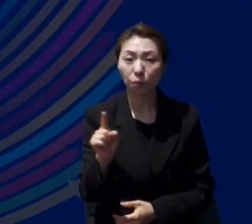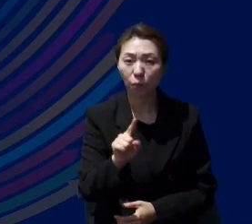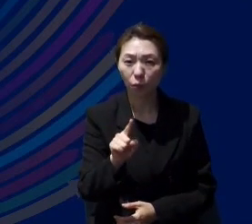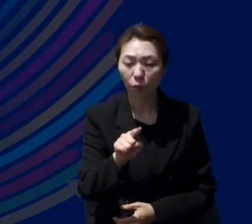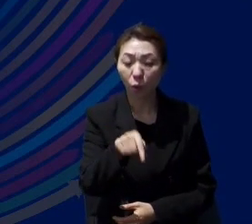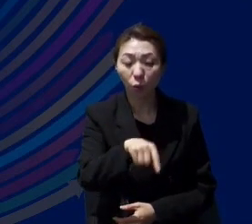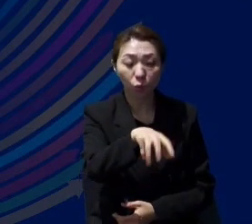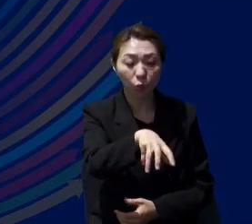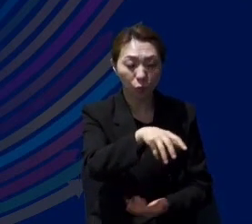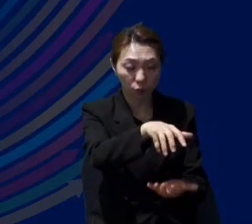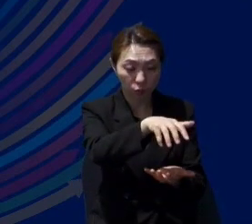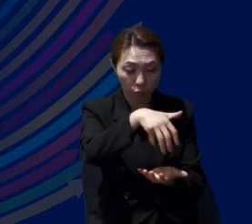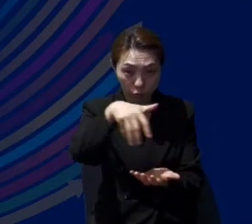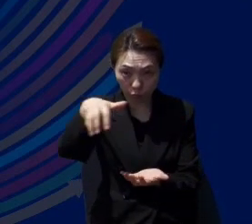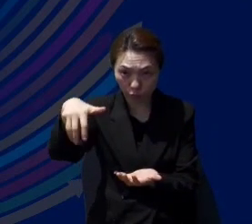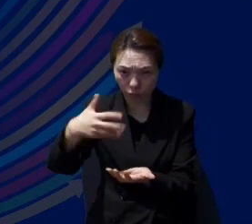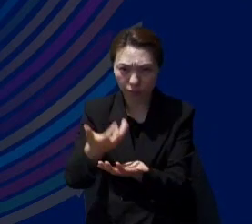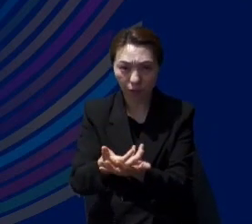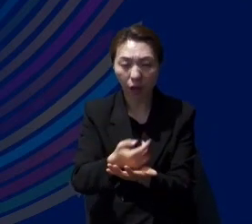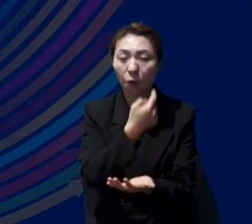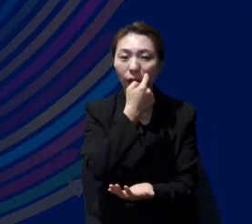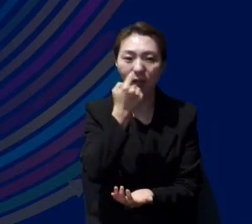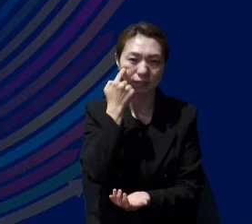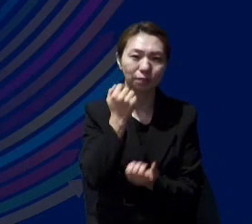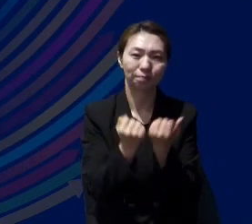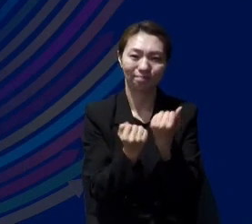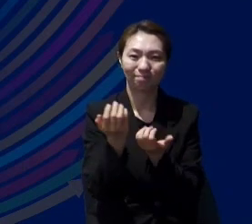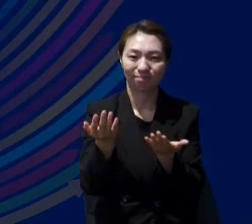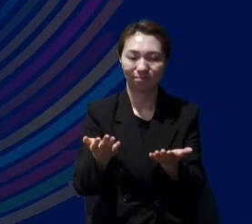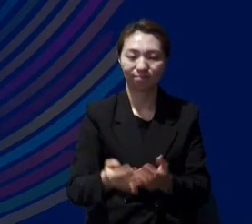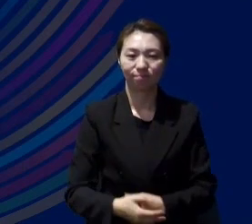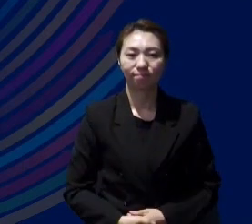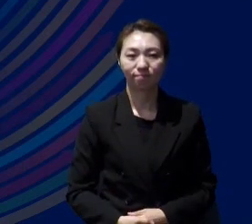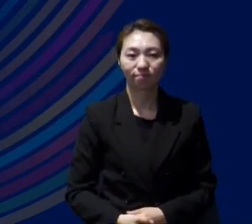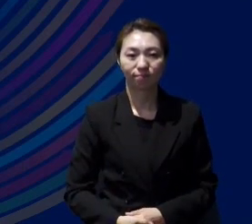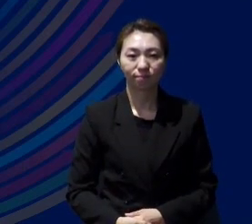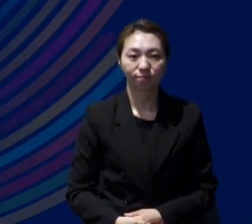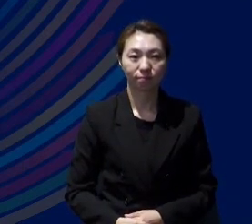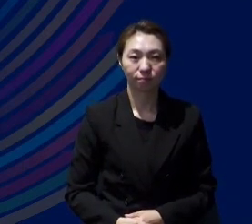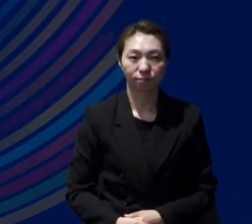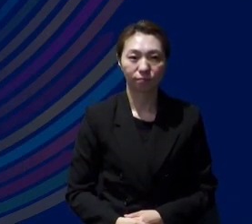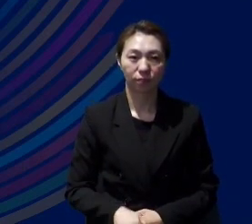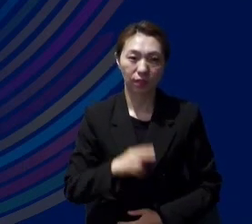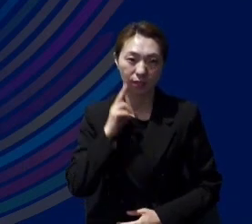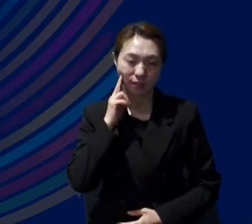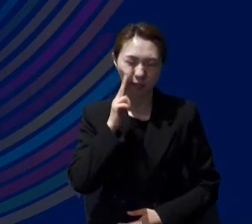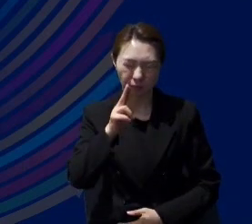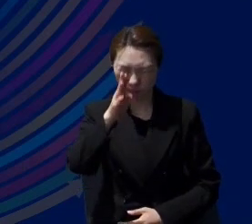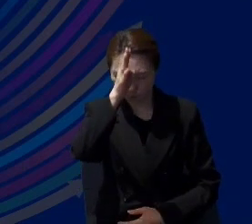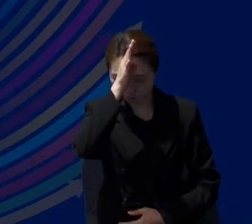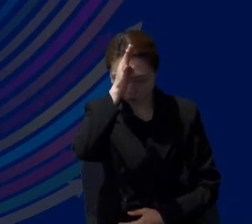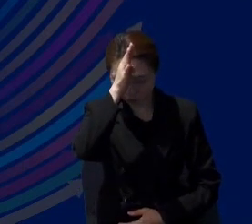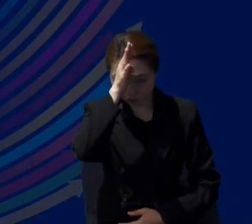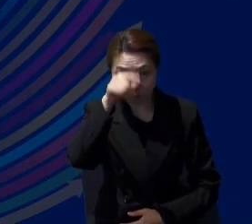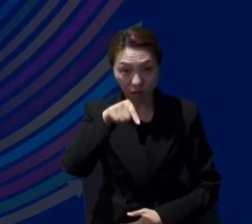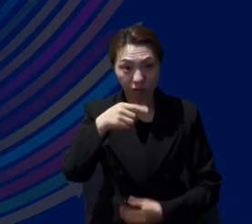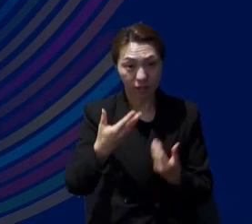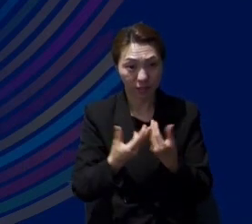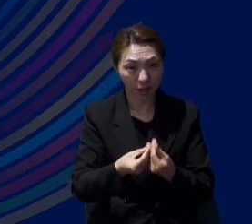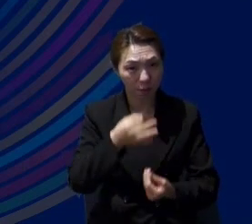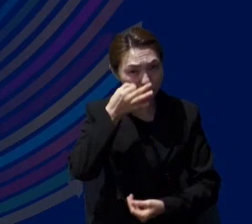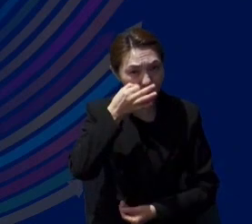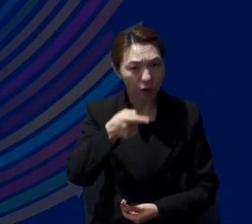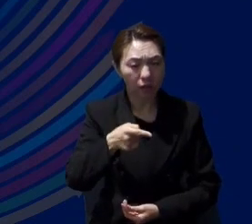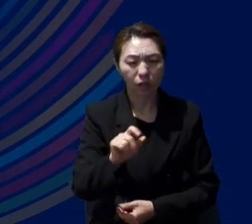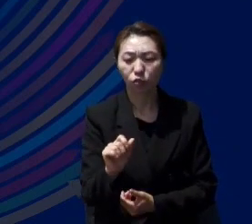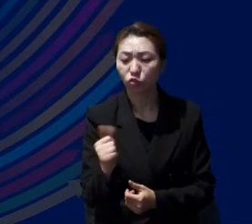estimate any measure of fatal health loss are deaths and population. So the deaths data comes from